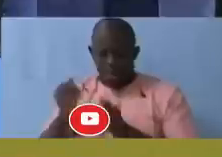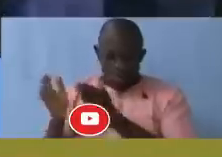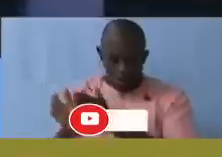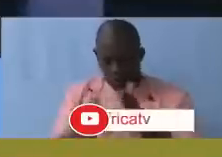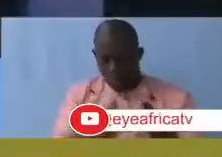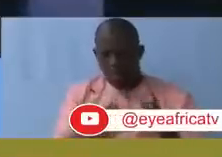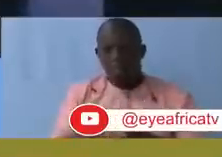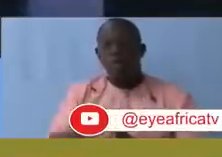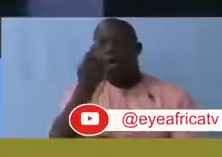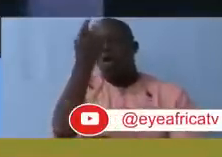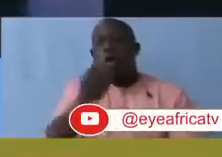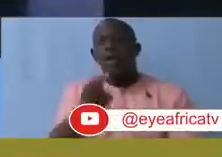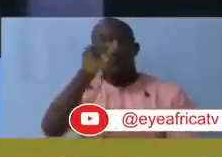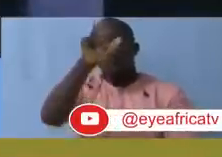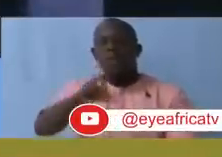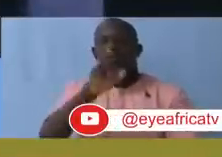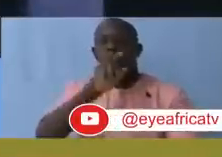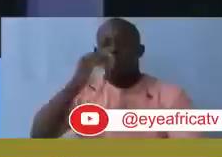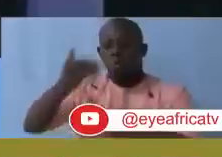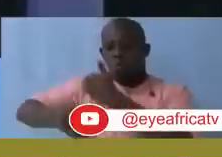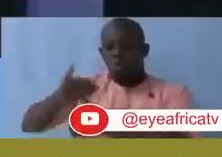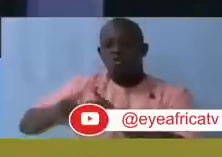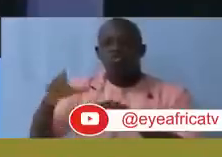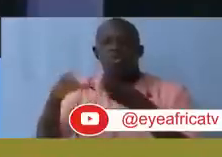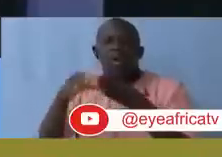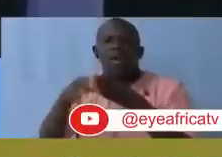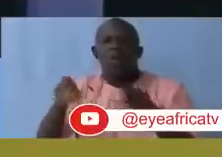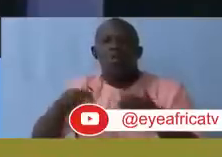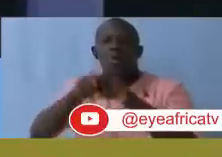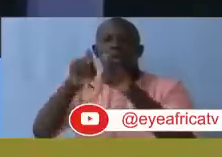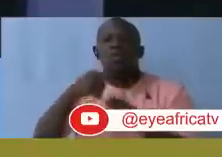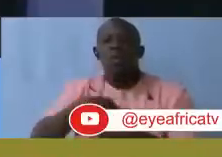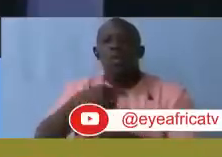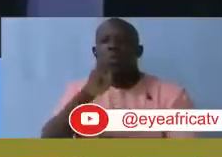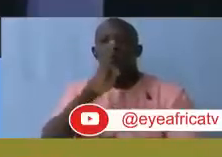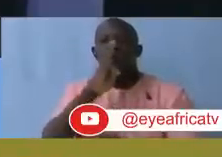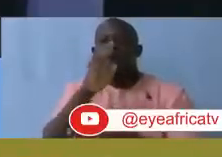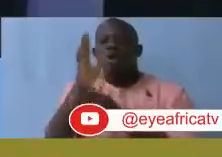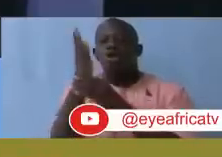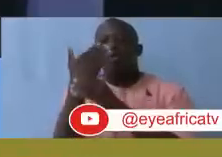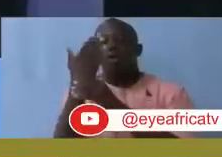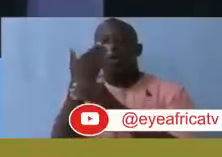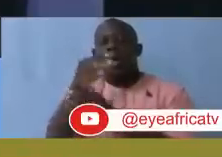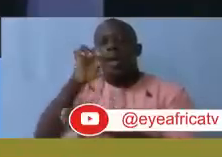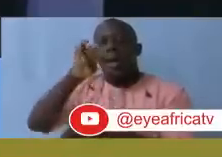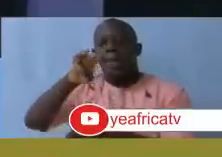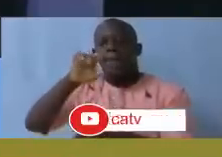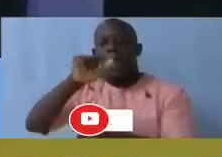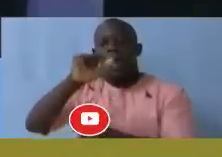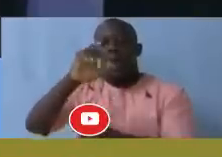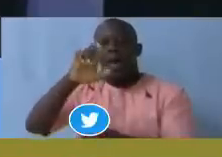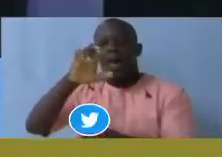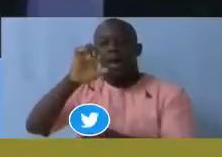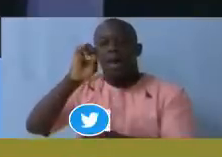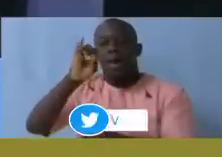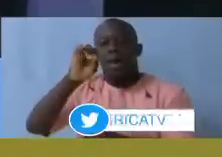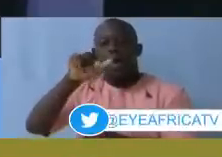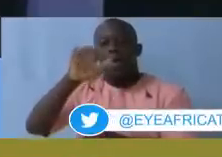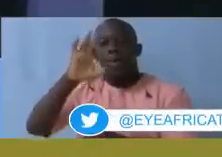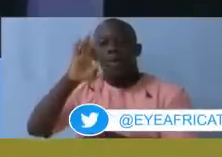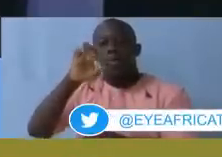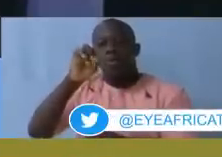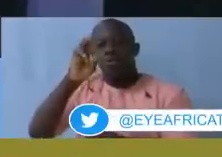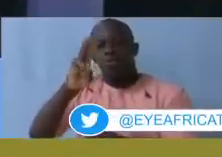was close to me fighting against this was Dr. Maria Sijalo, who I will never forget in my